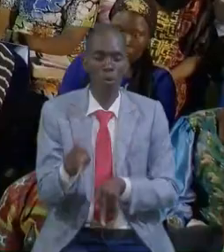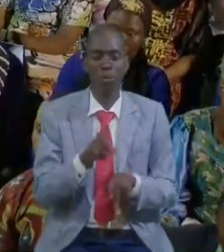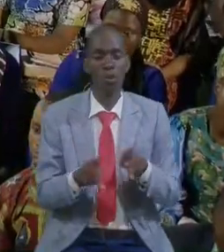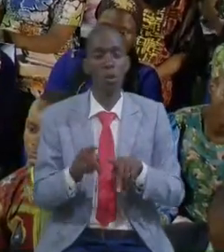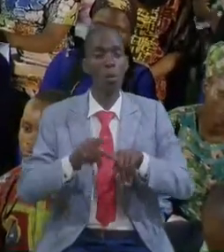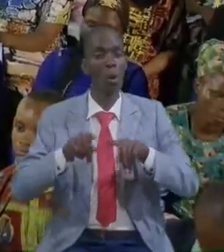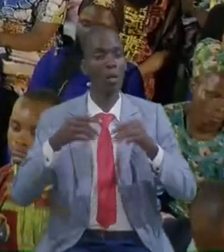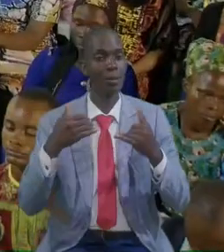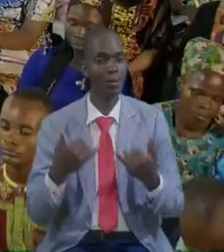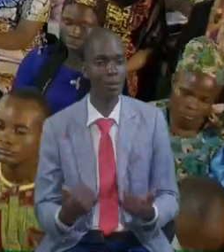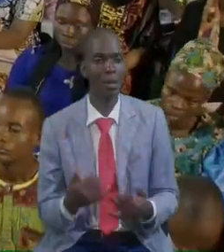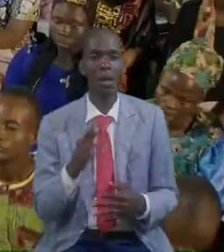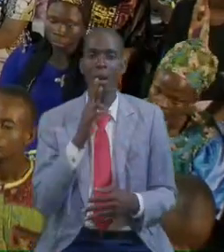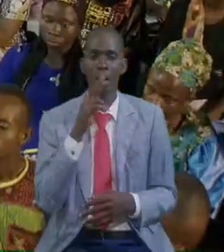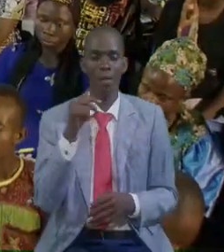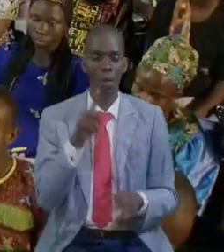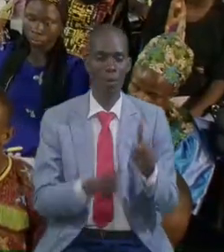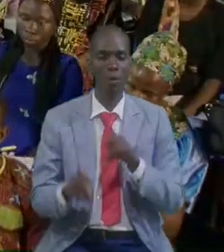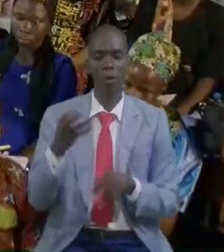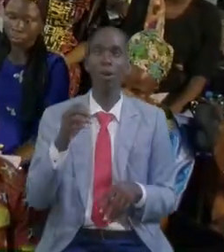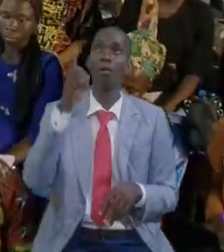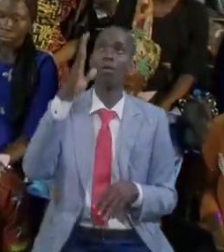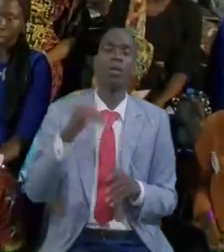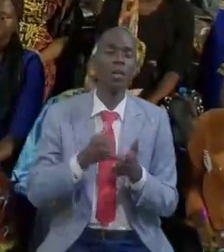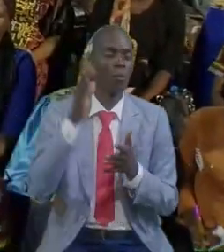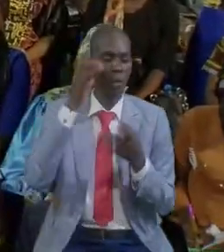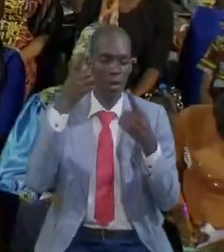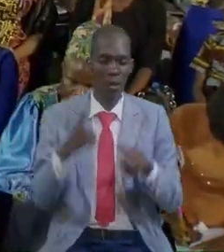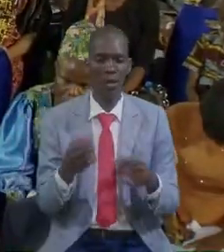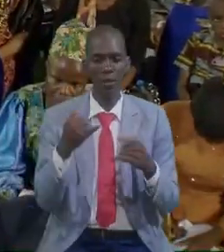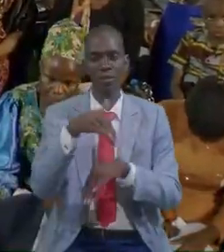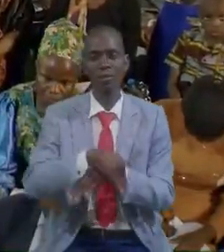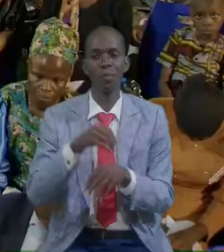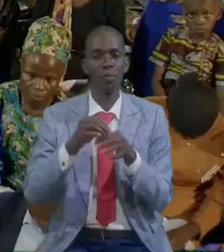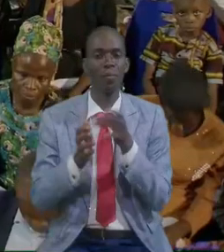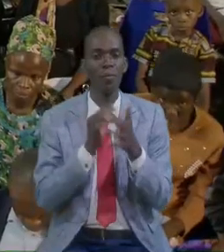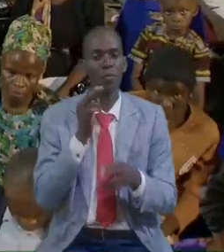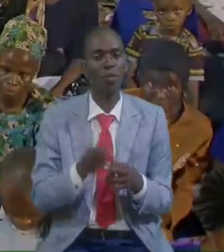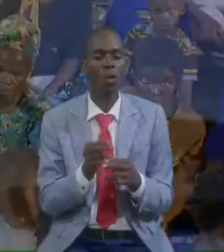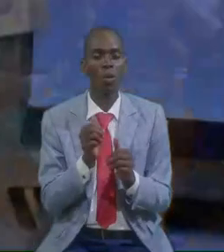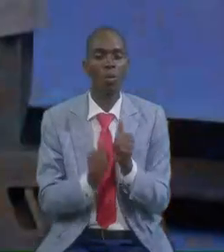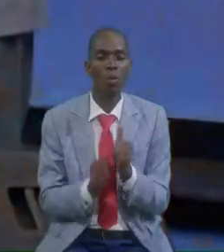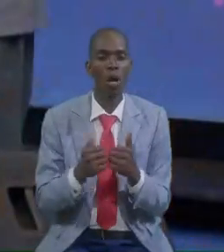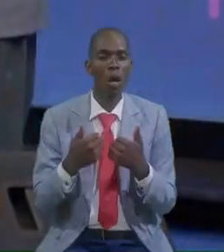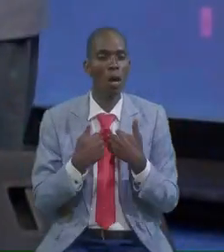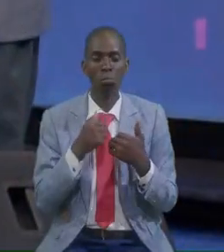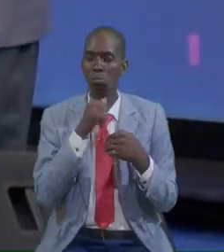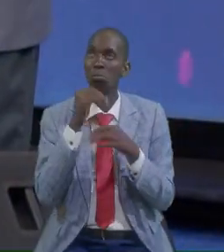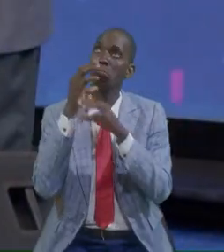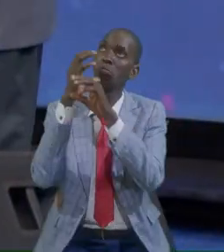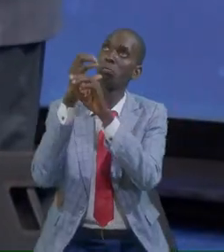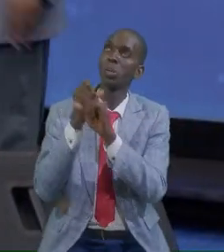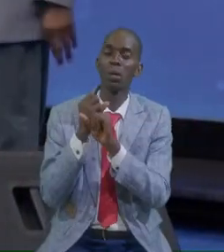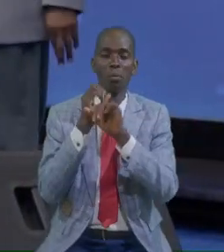the people of God. It will happen tonight. He said, which had not obtained